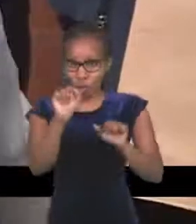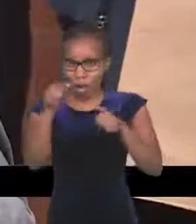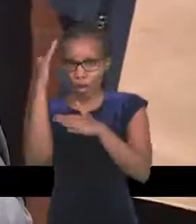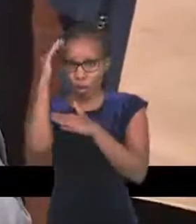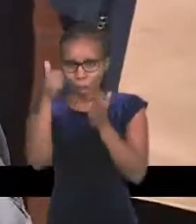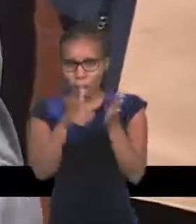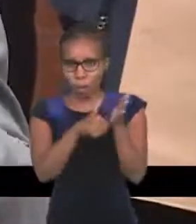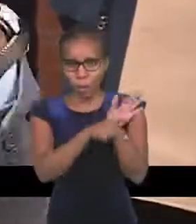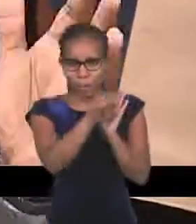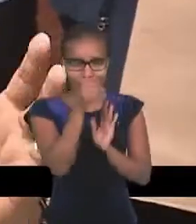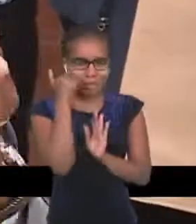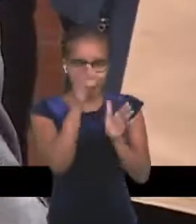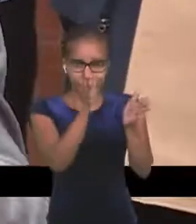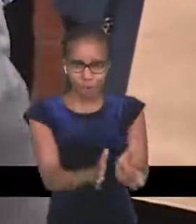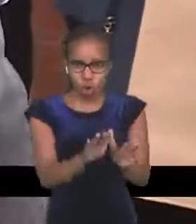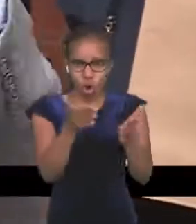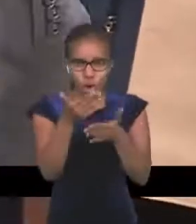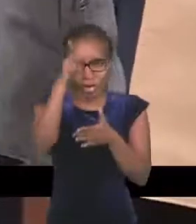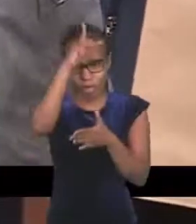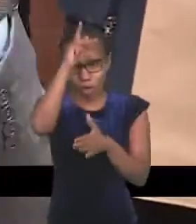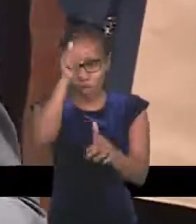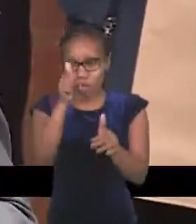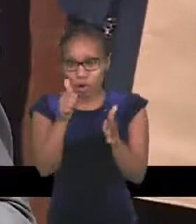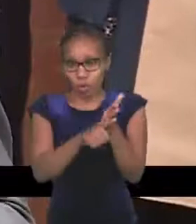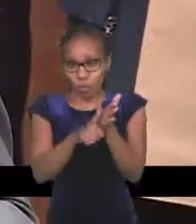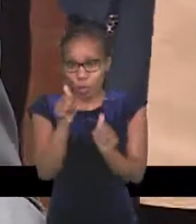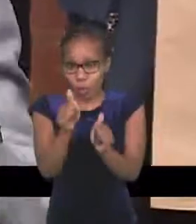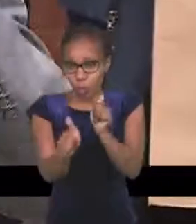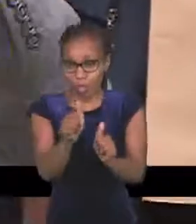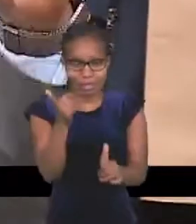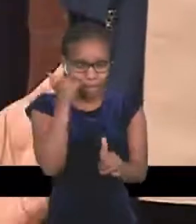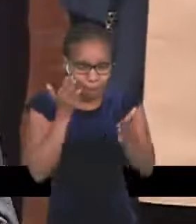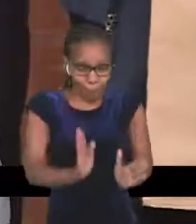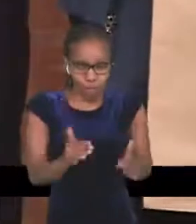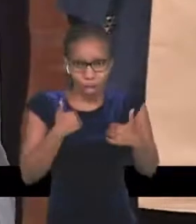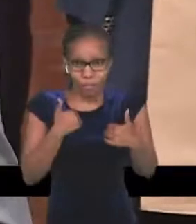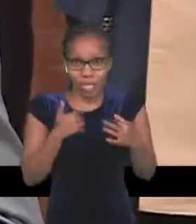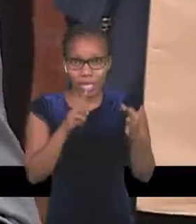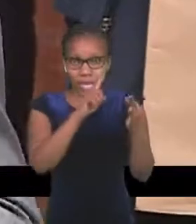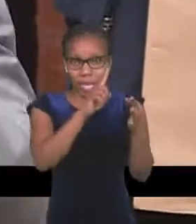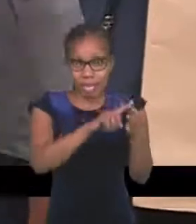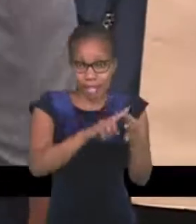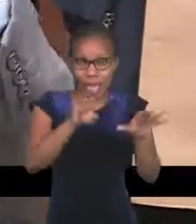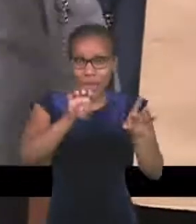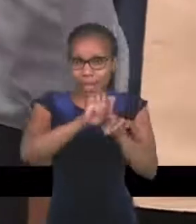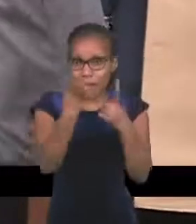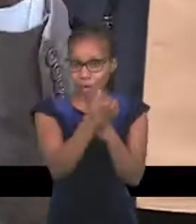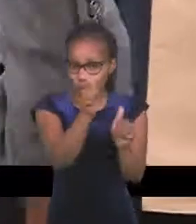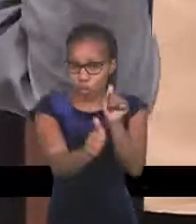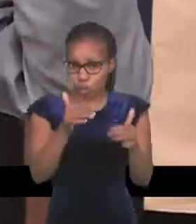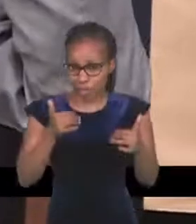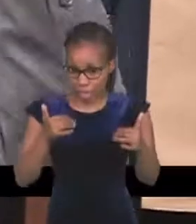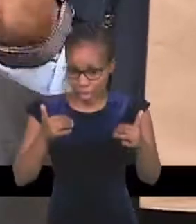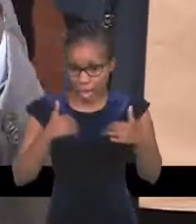yako nayo ama ile knowledge ya ile shida yako nayo akija na environment ambayo unafanyia. Tukiweza kuangalia